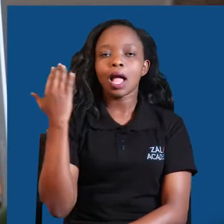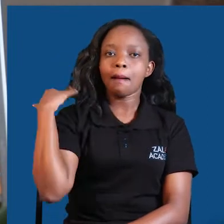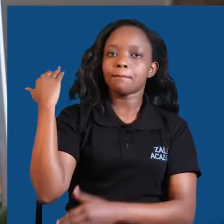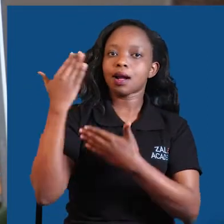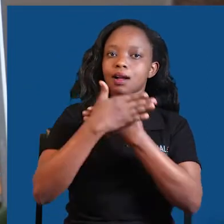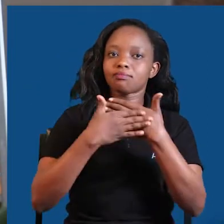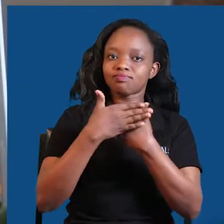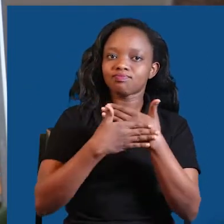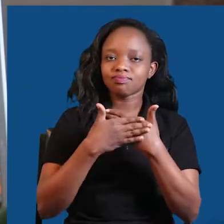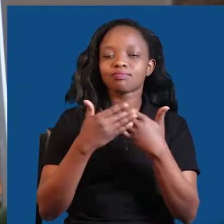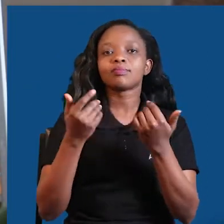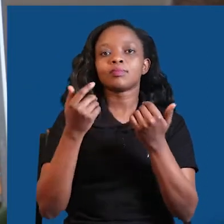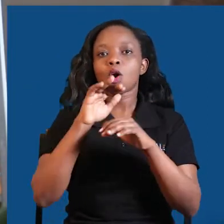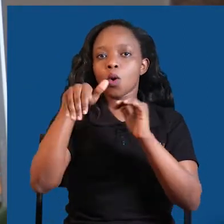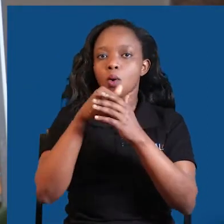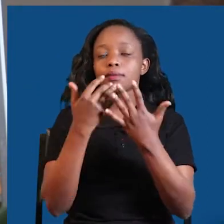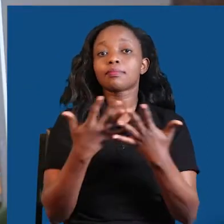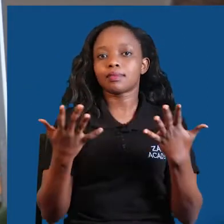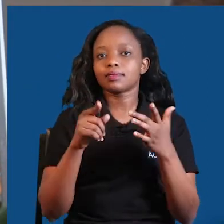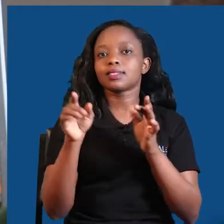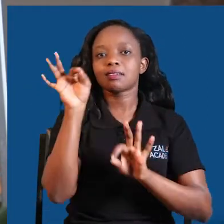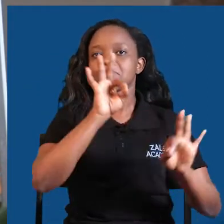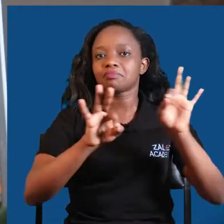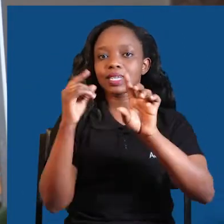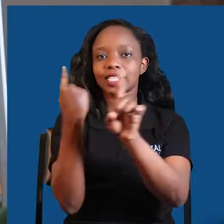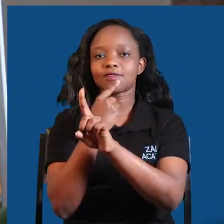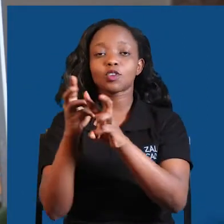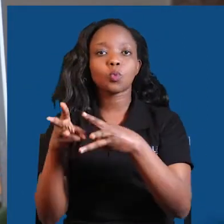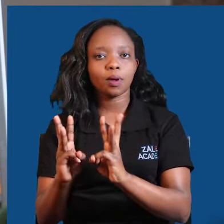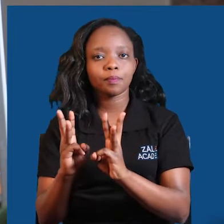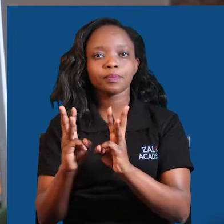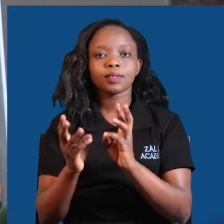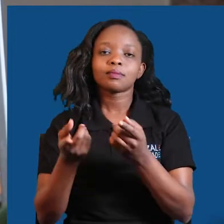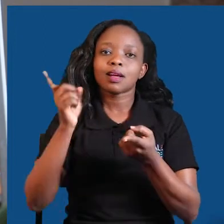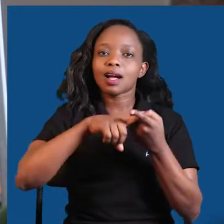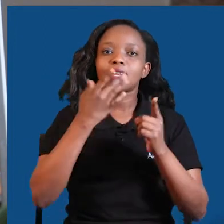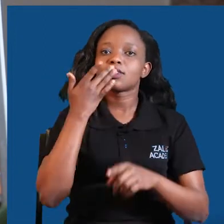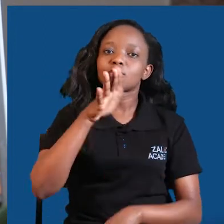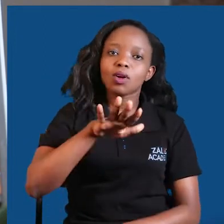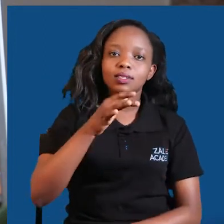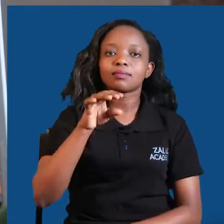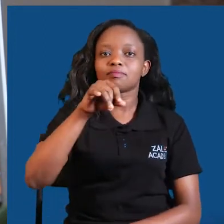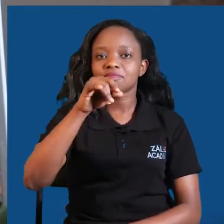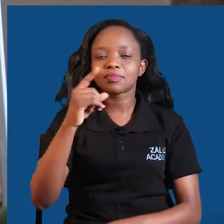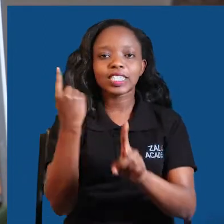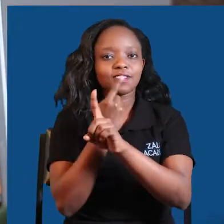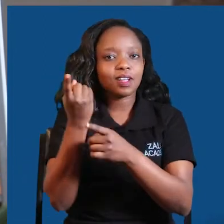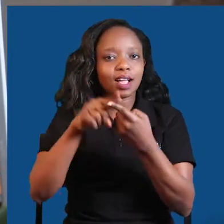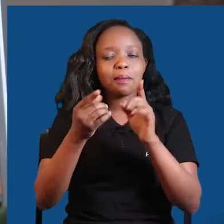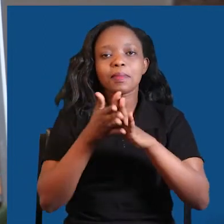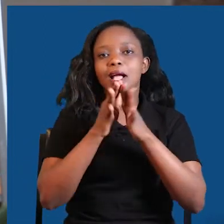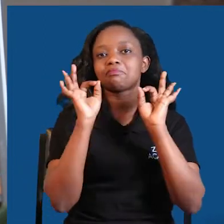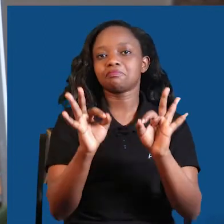colors to the background color, images, all those things in there. They are styled in a specific way. Yani yon ile kuongeza roiko chumvi to our